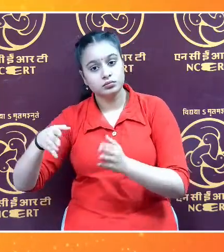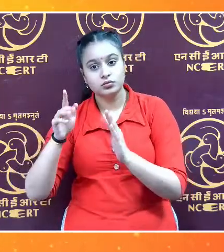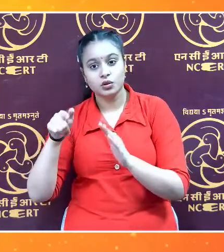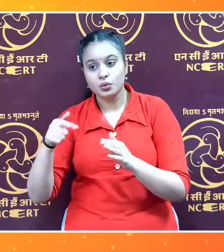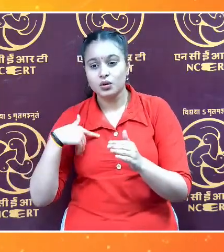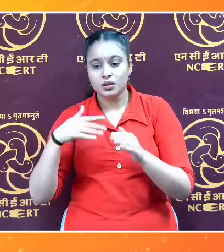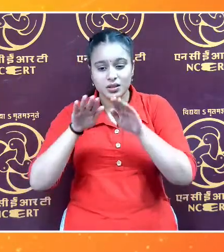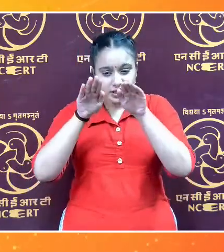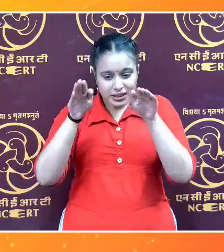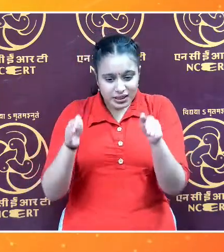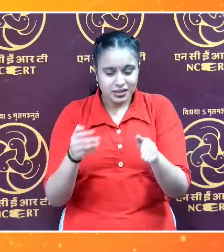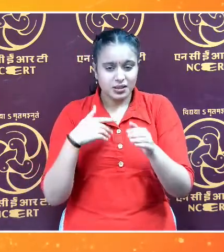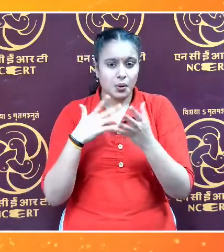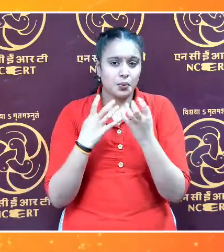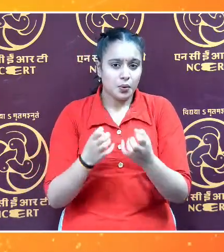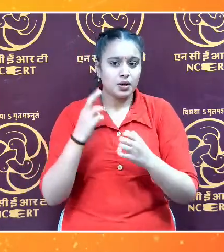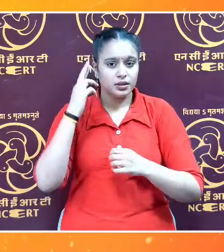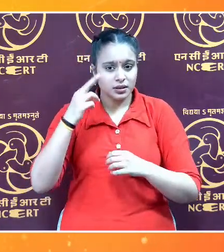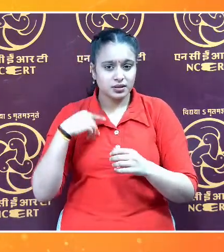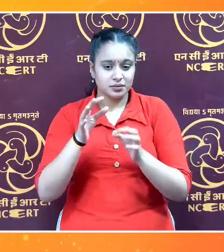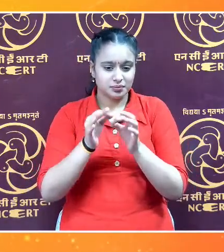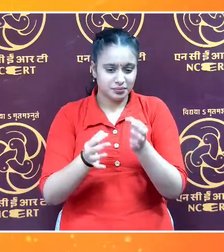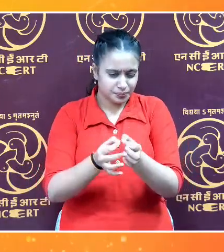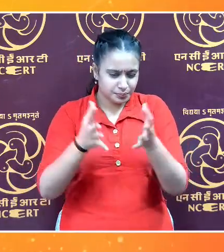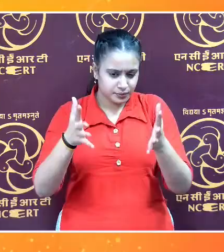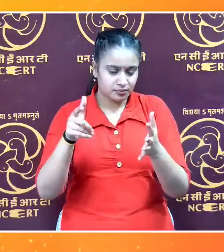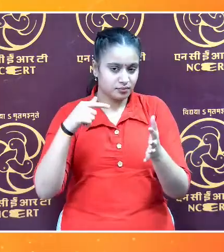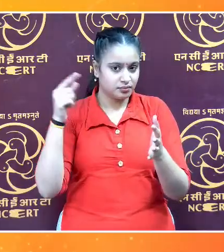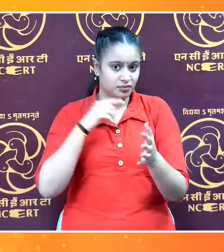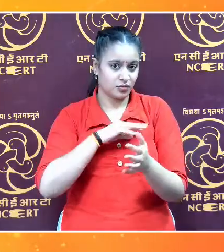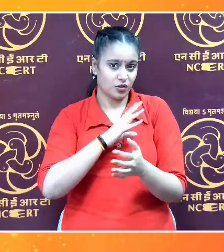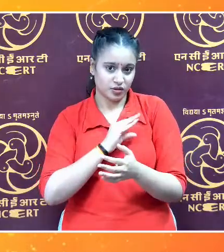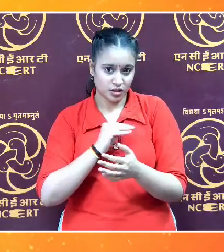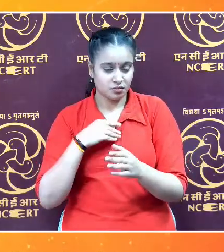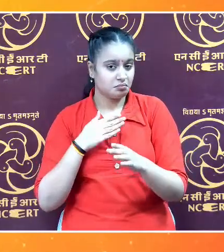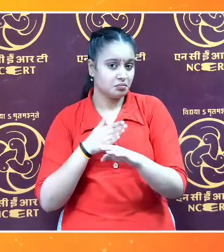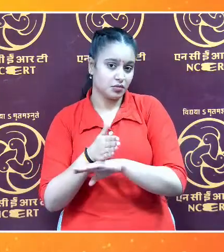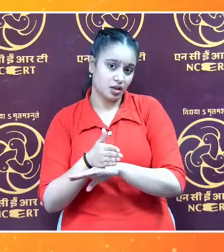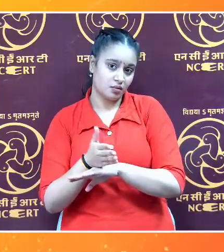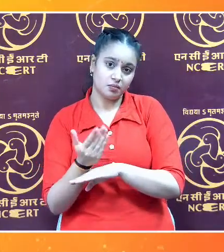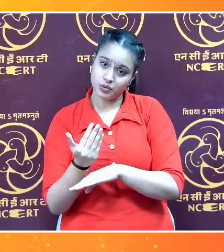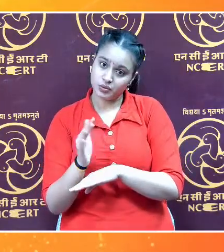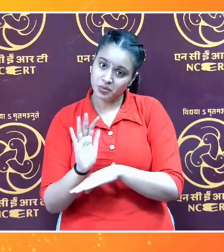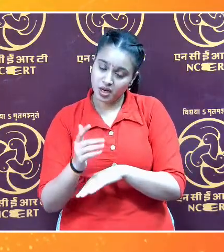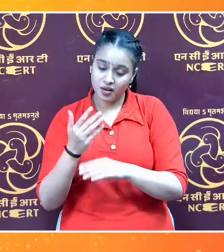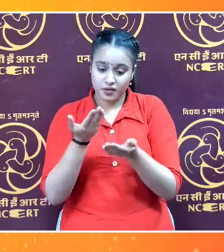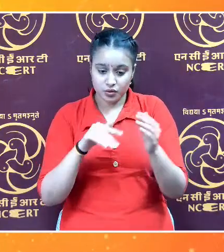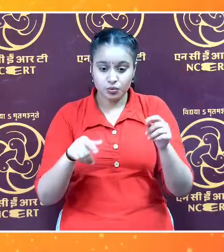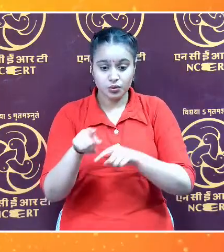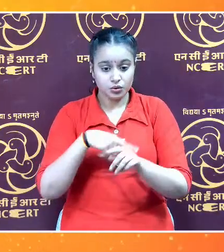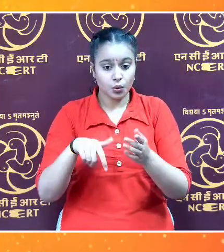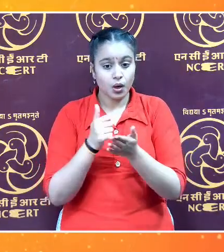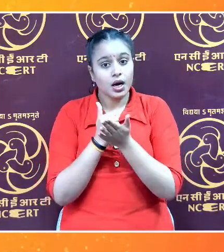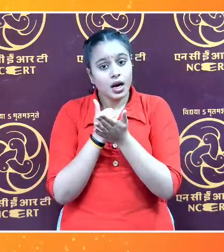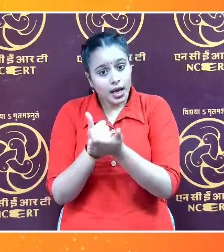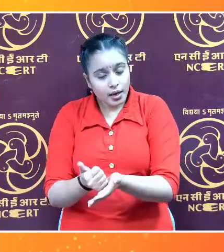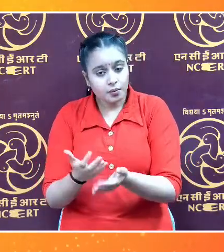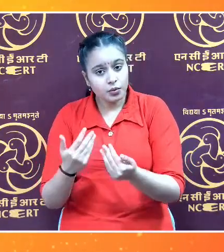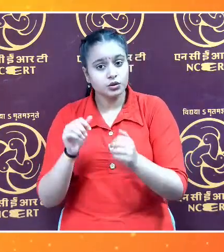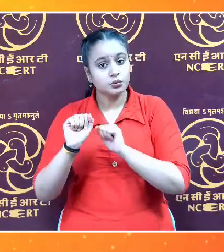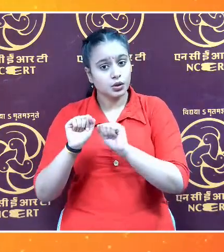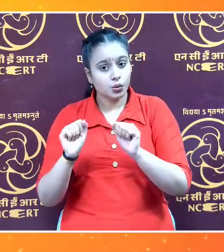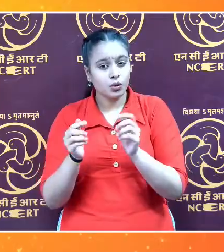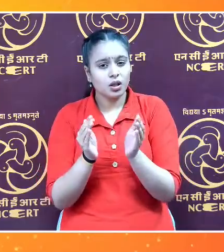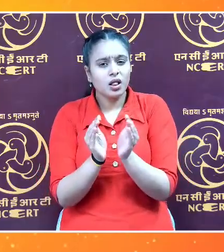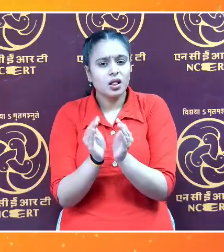hideouts, because they're so scared of crackers, as you said, Yeah. and they can harm them also physically. Yes, and the children can even help them by making some